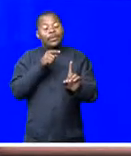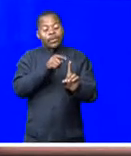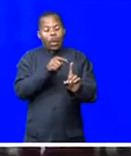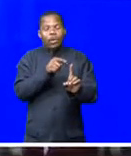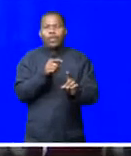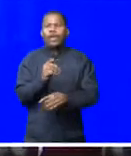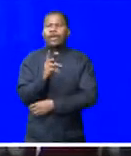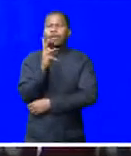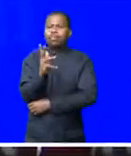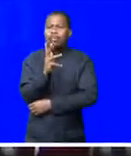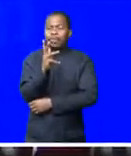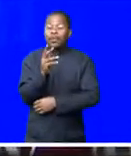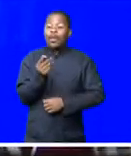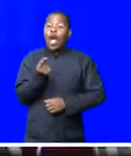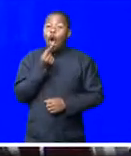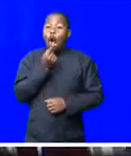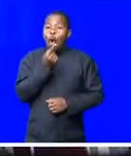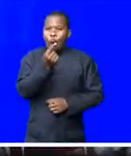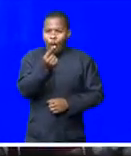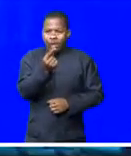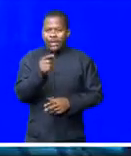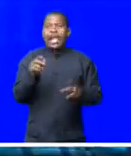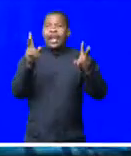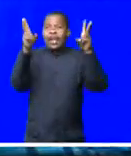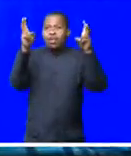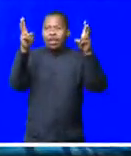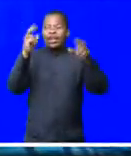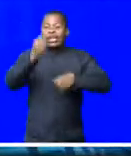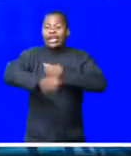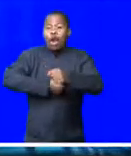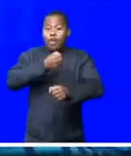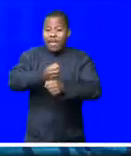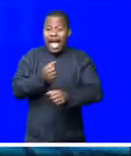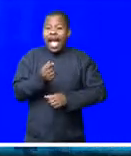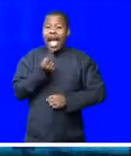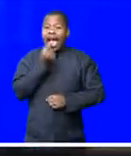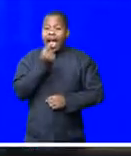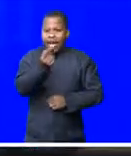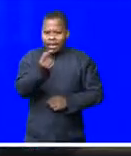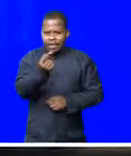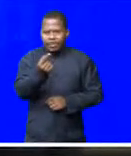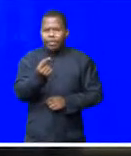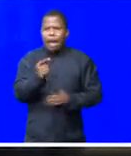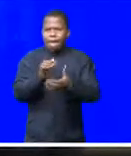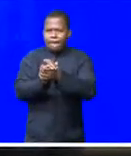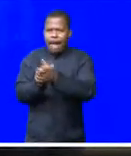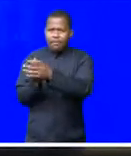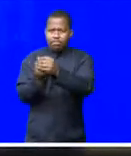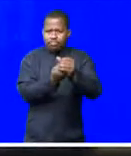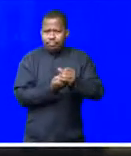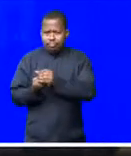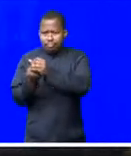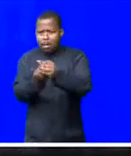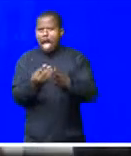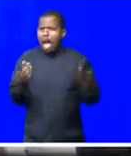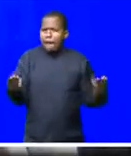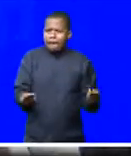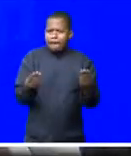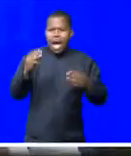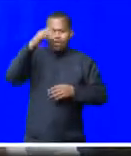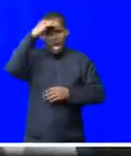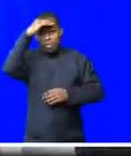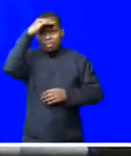Masuku likhuluma kulomcimbi lithi sicubulo salonyaka salelanga lesithi sibambisene senta livi lalabanelibala